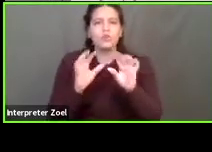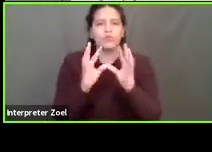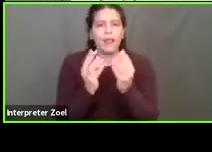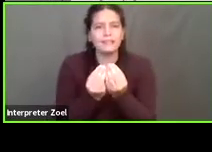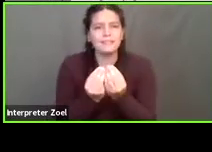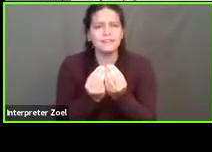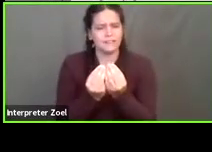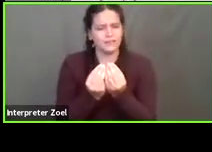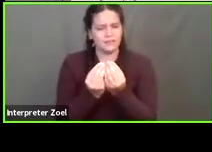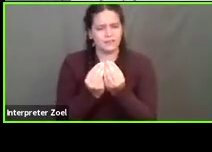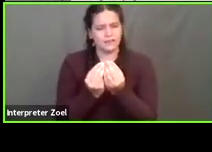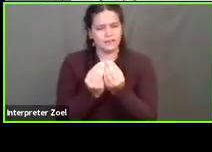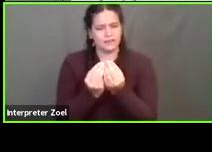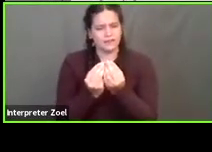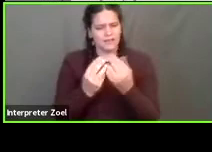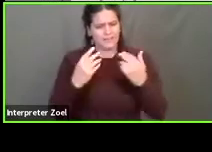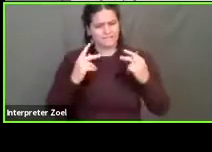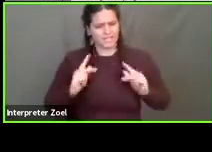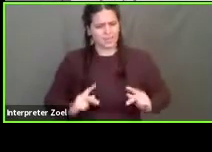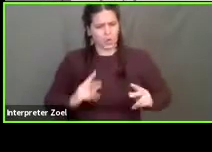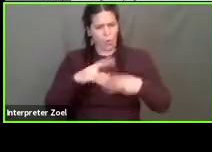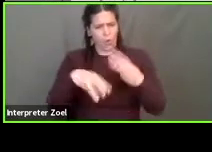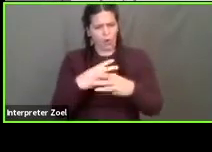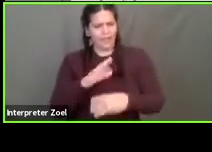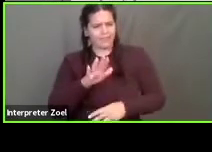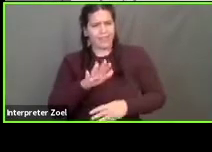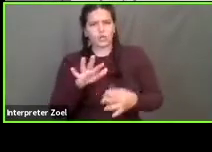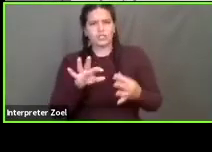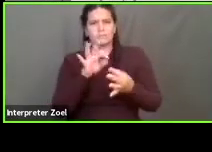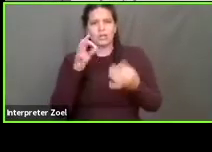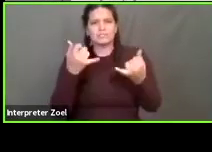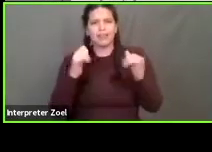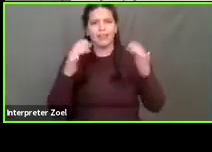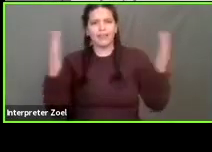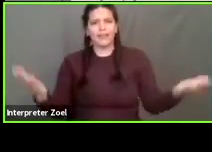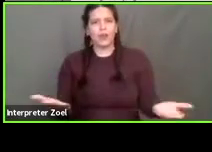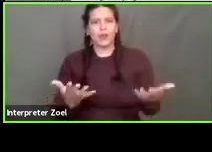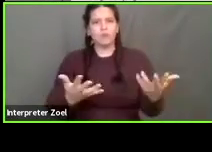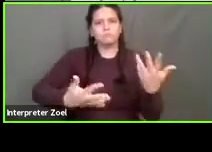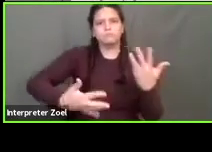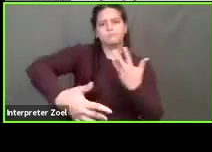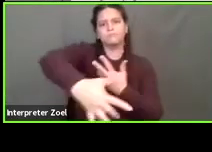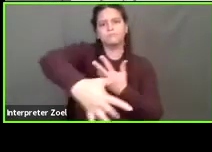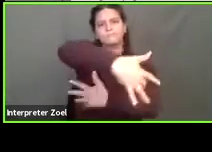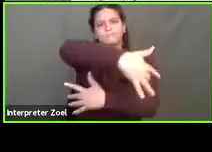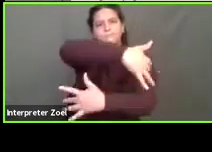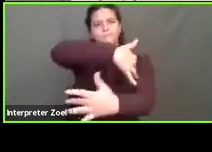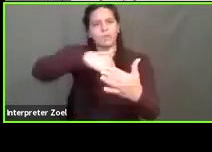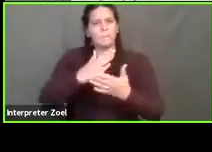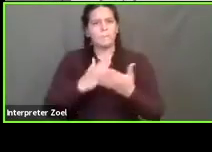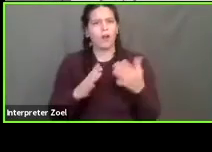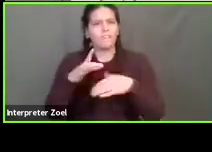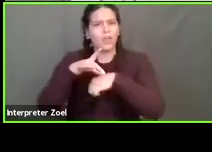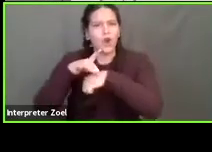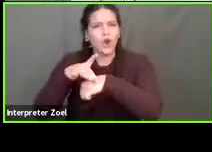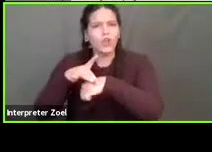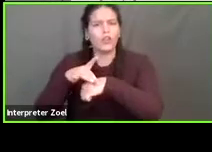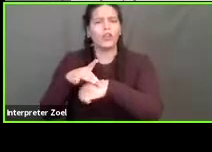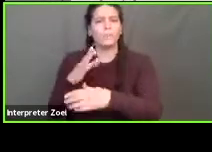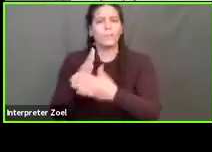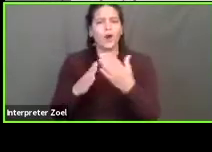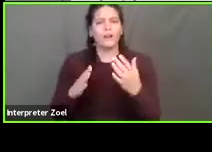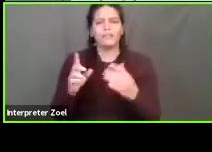spirit's still with us. They're part of Grandmother Earth. They're part of, you know, where the spirits